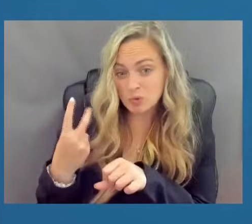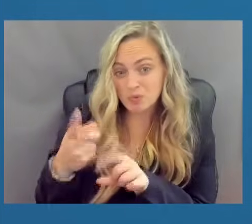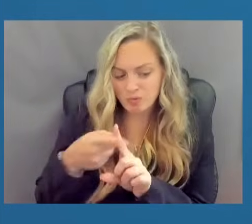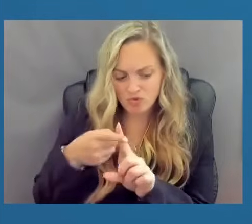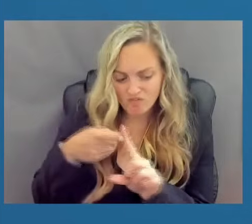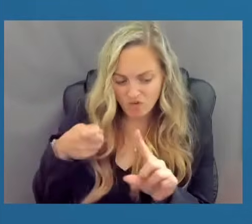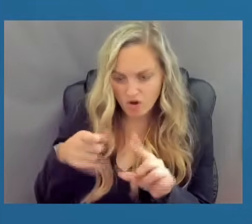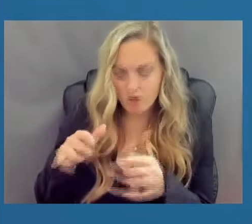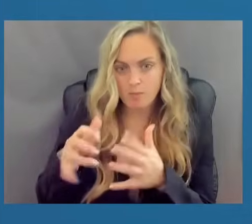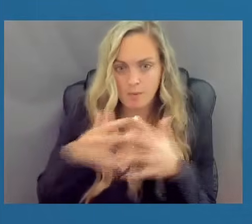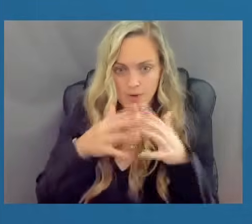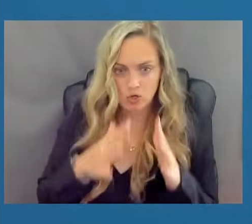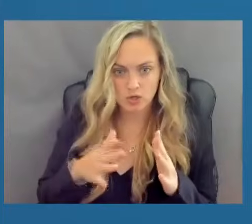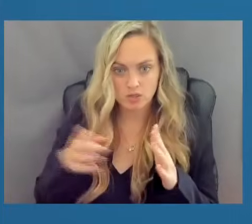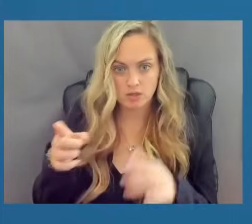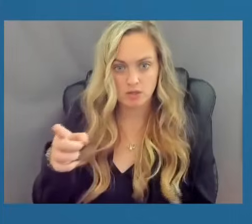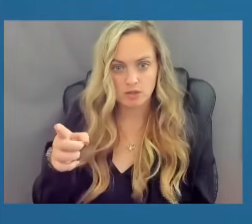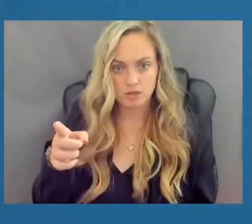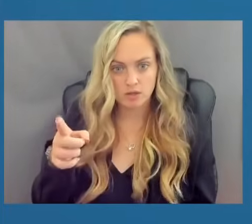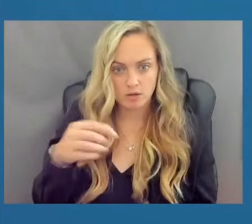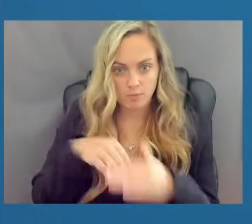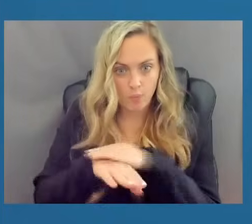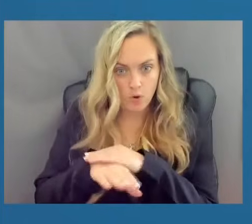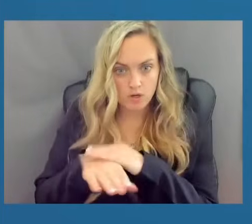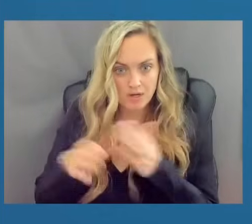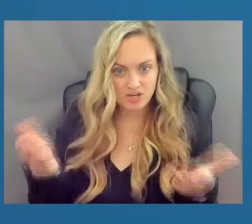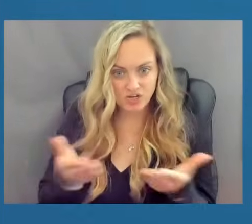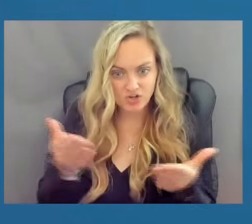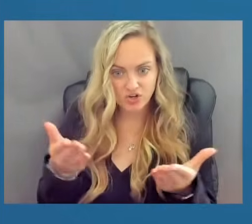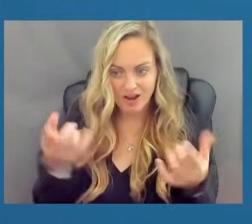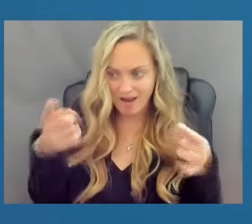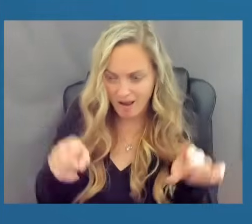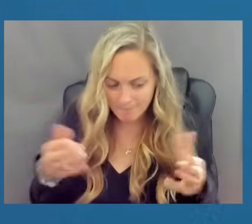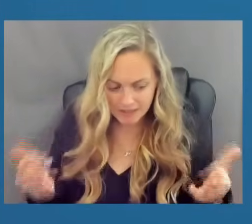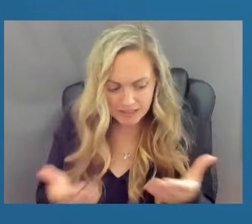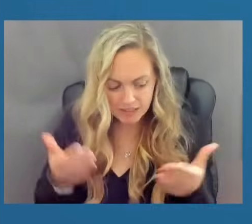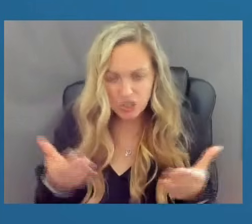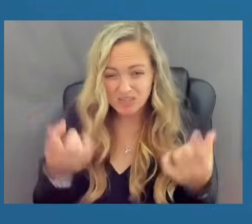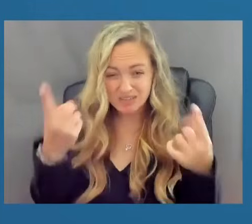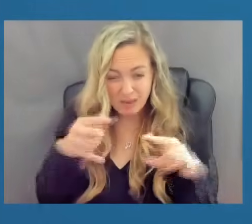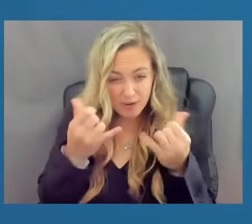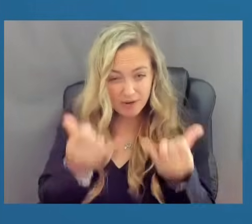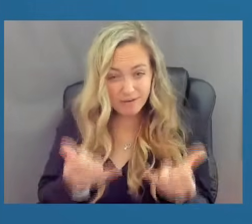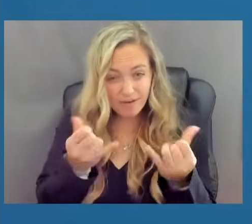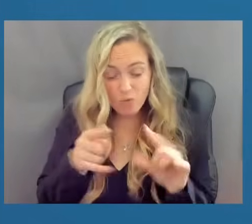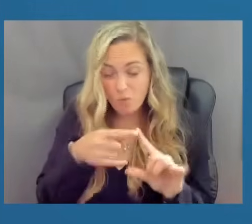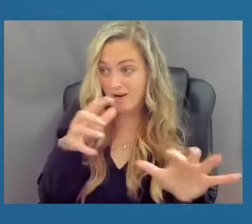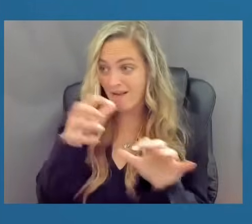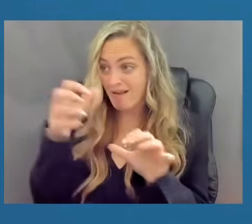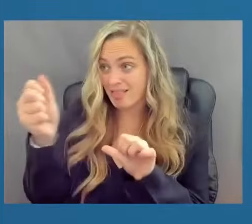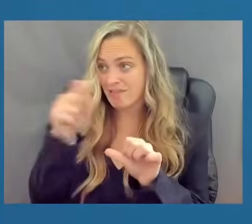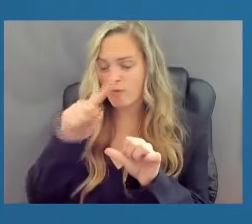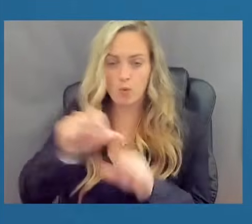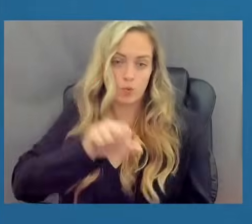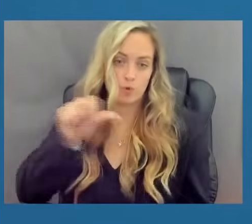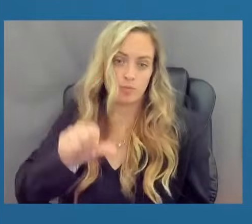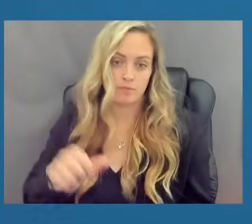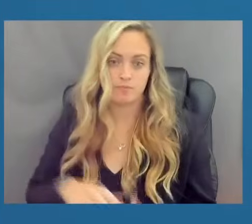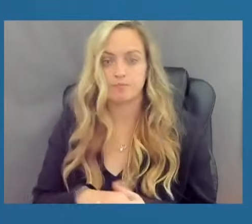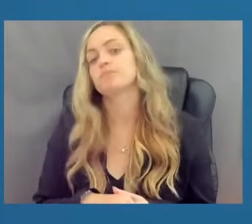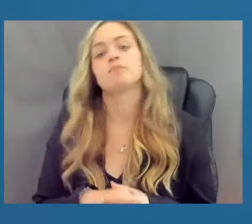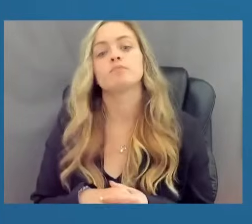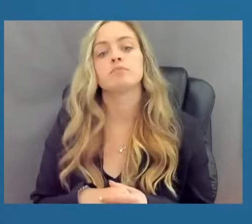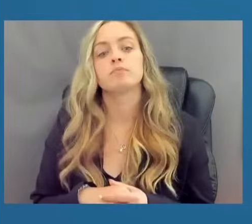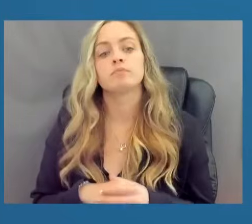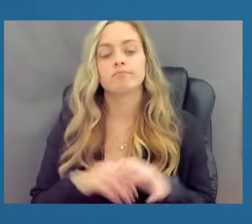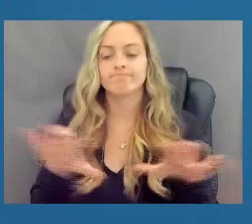terrorist, radicalized online. That's happening right now. When I leave here, I'm going to Albany. I'm gathering